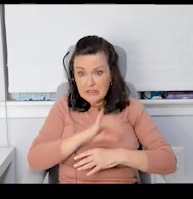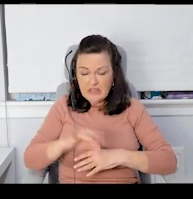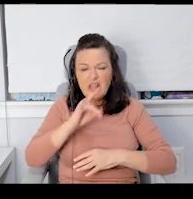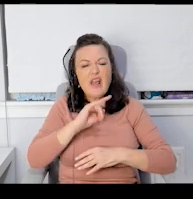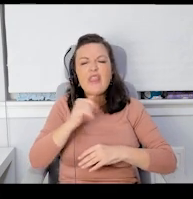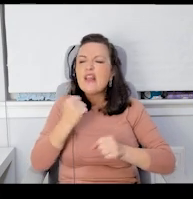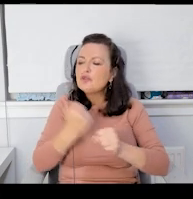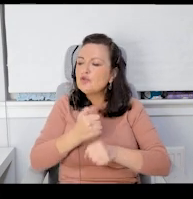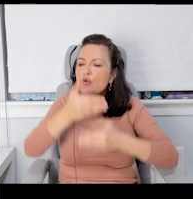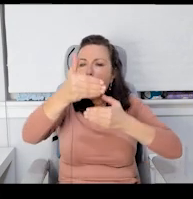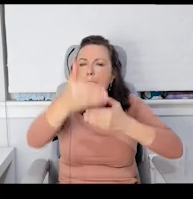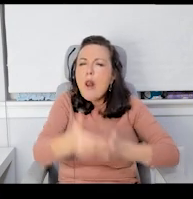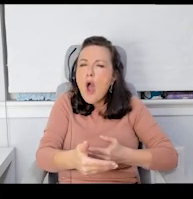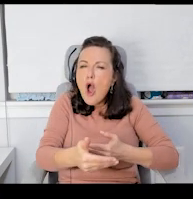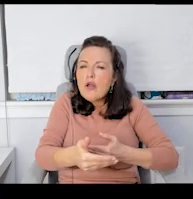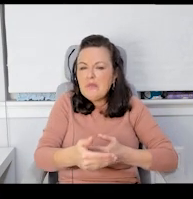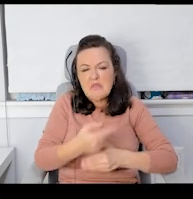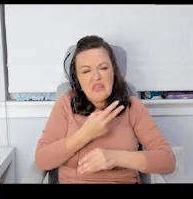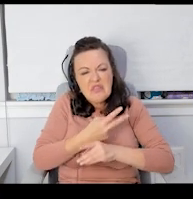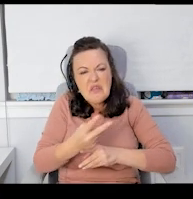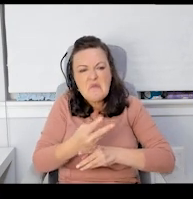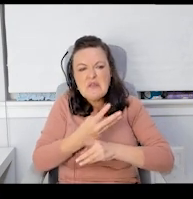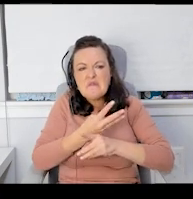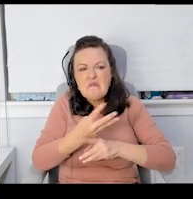on where you live,